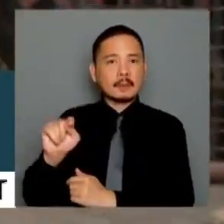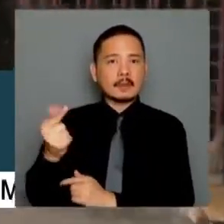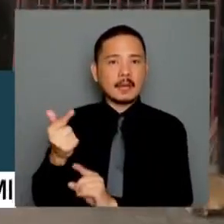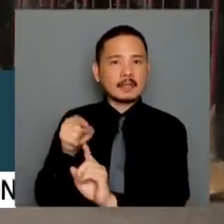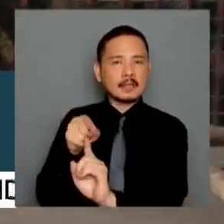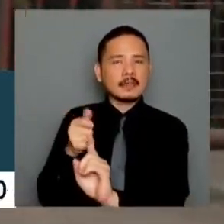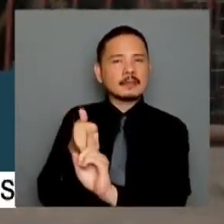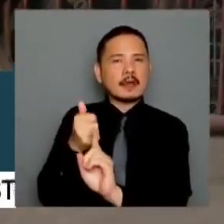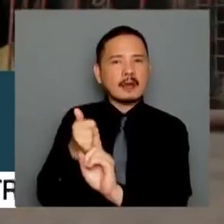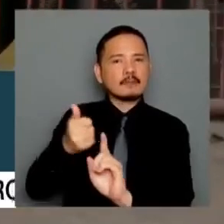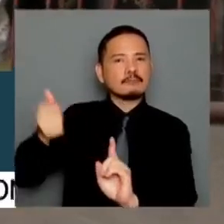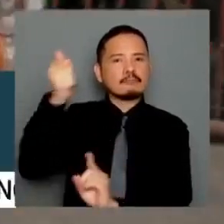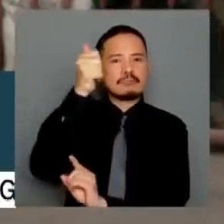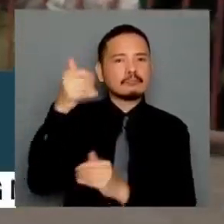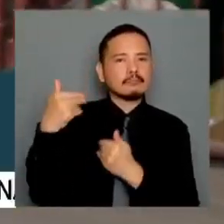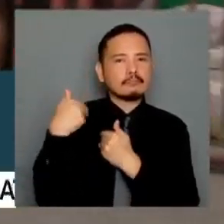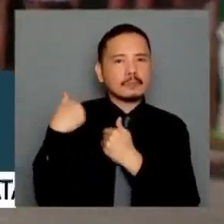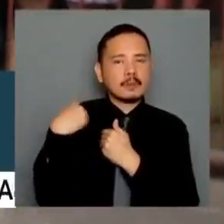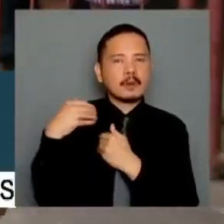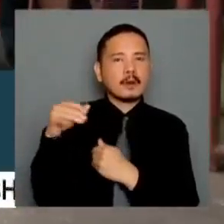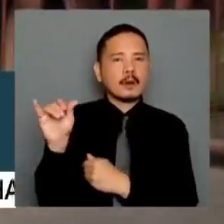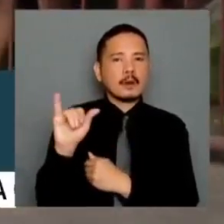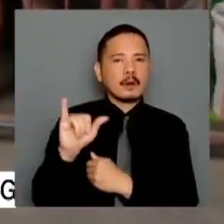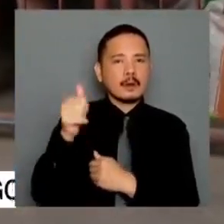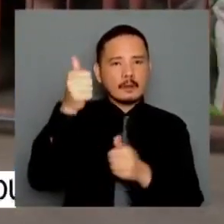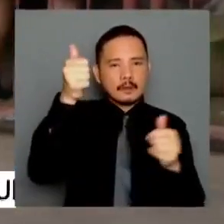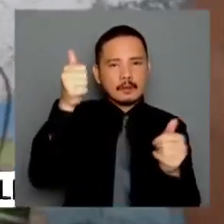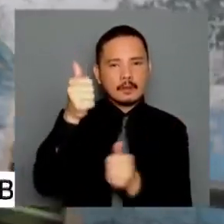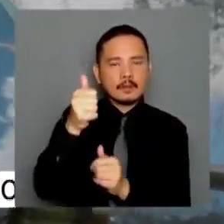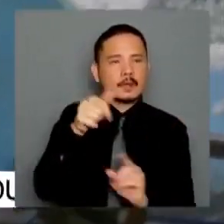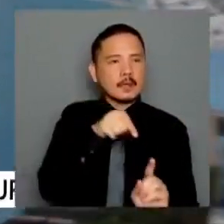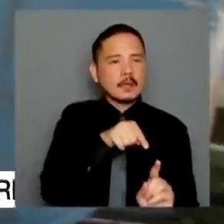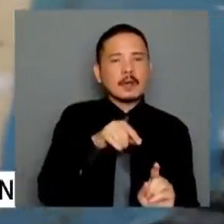killing of Lapid as well as inmate June Villamor.